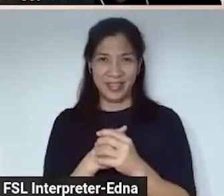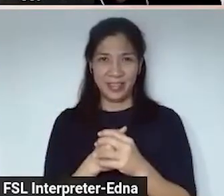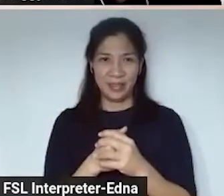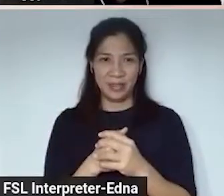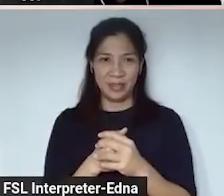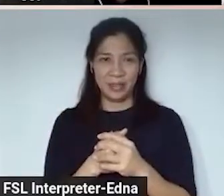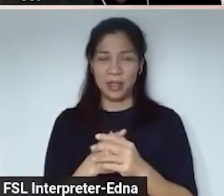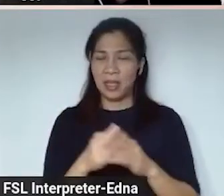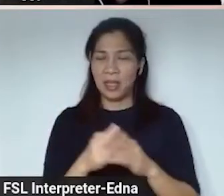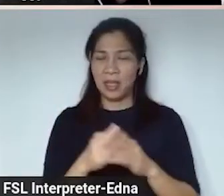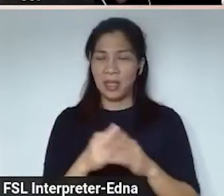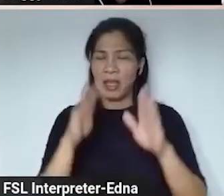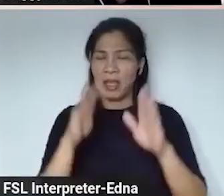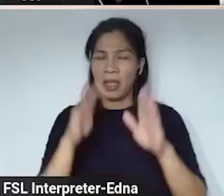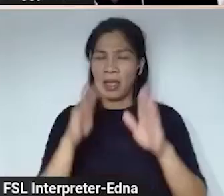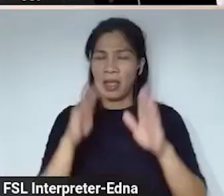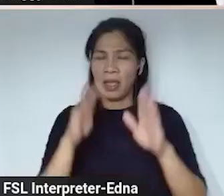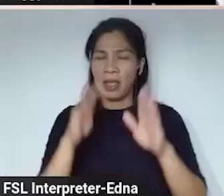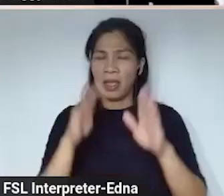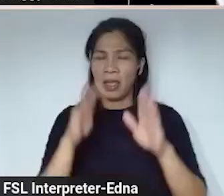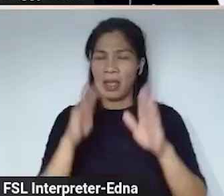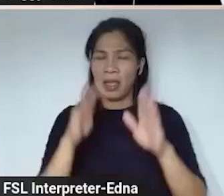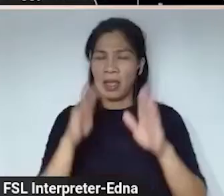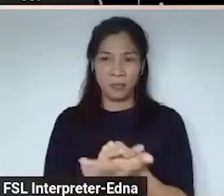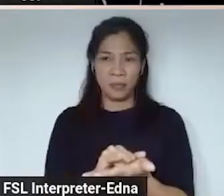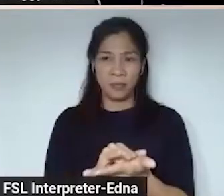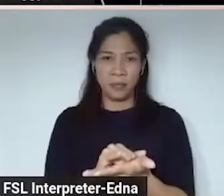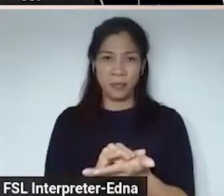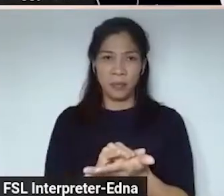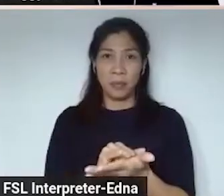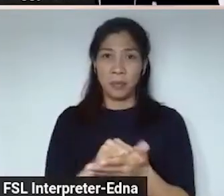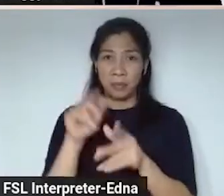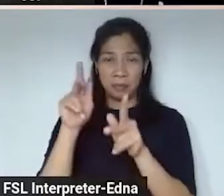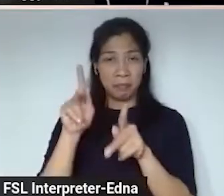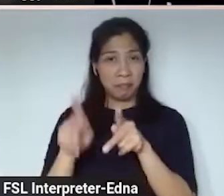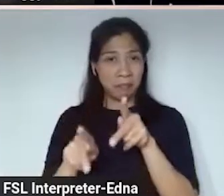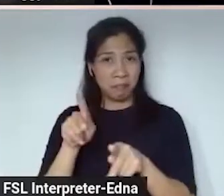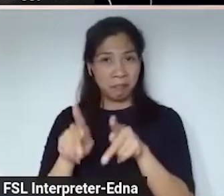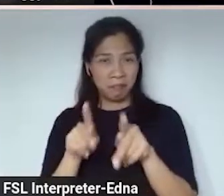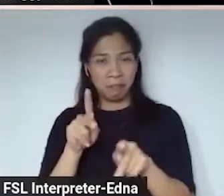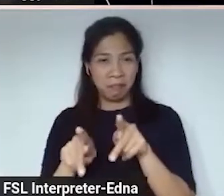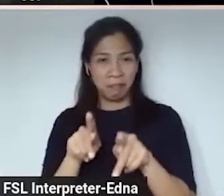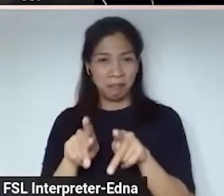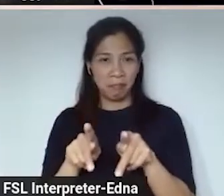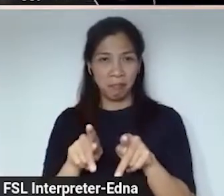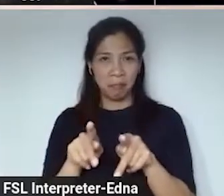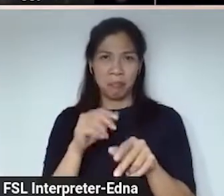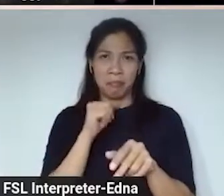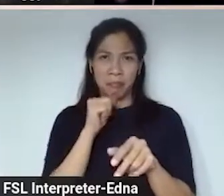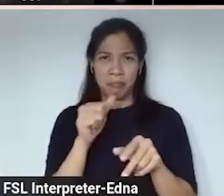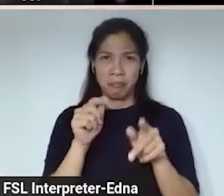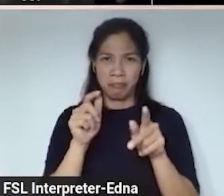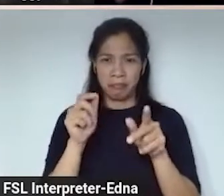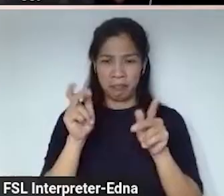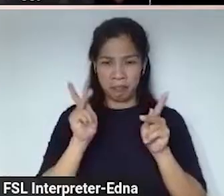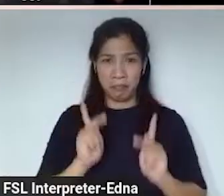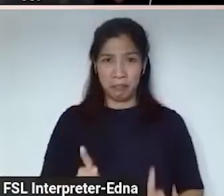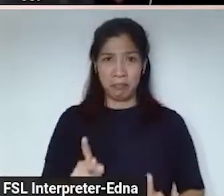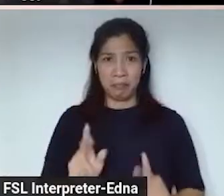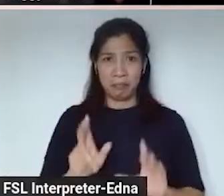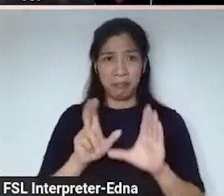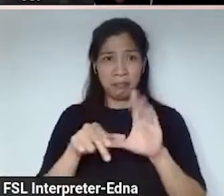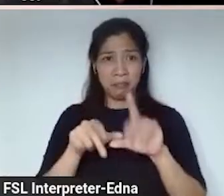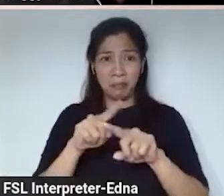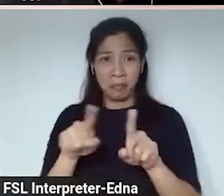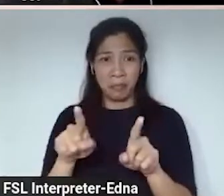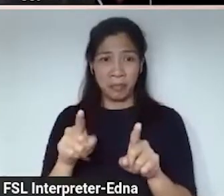Peggy, kung yung mga tao nga na hindi naman physically disabled is parang feeling nila minsan wala na silang